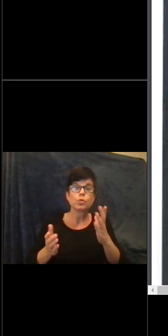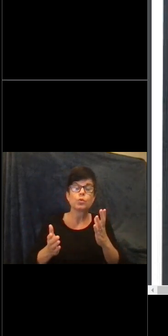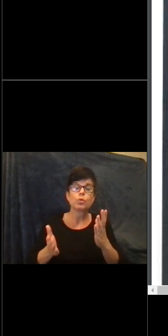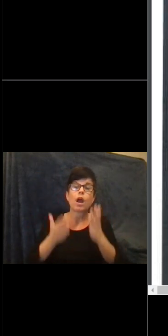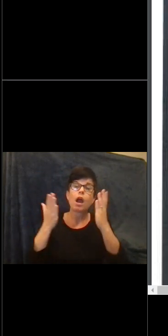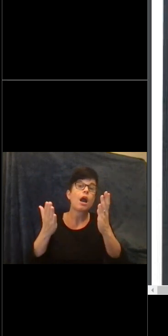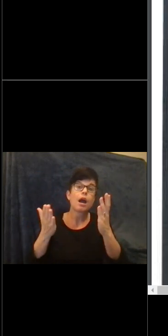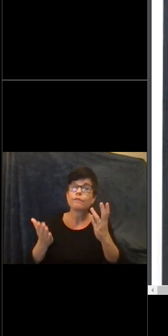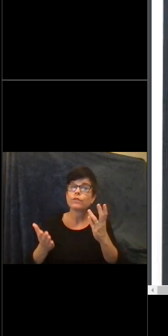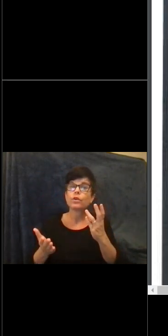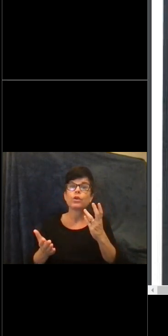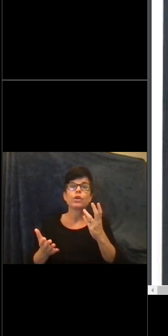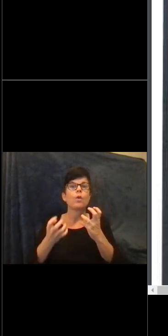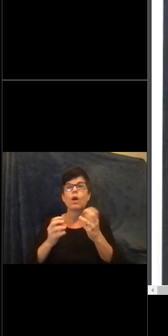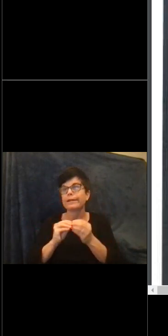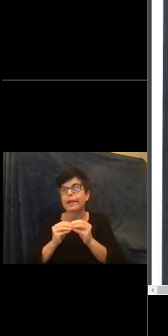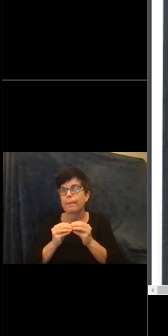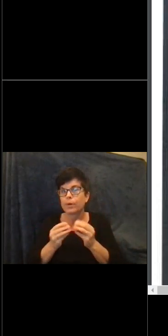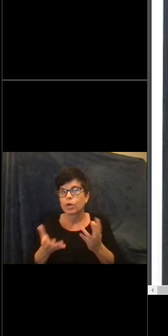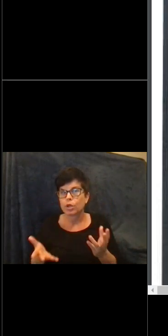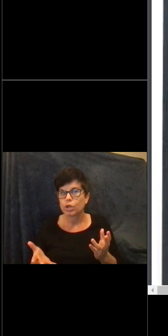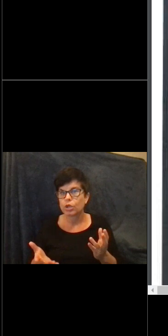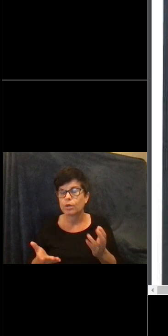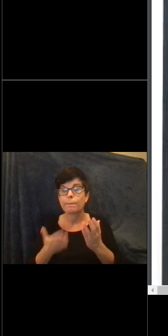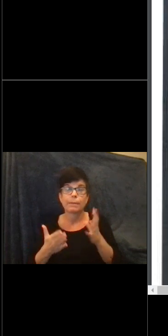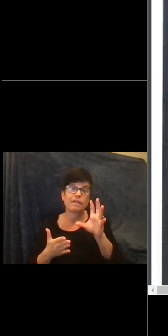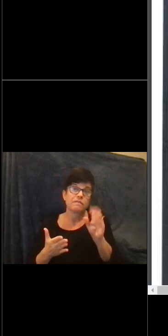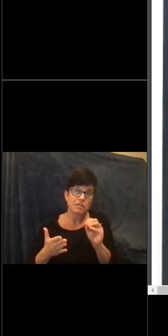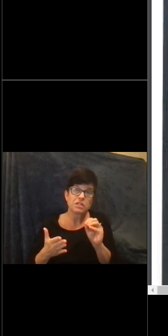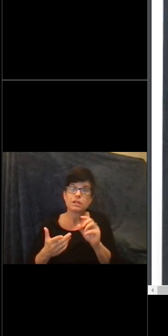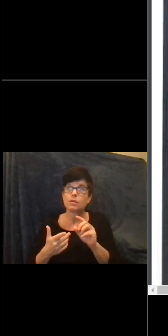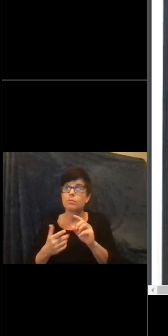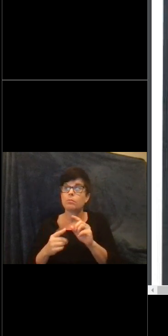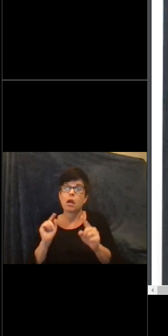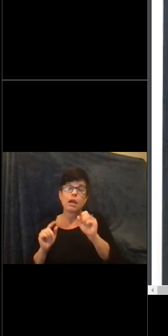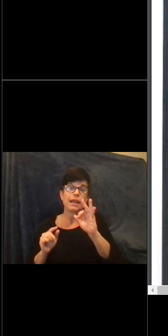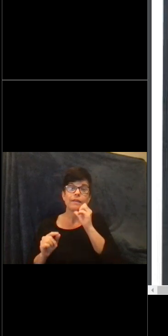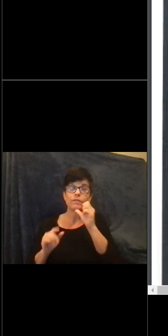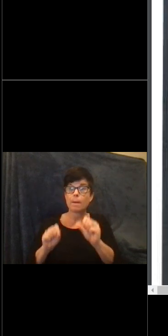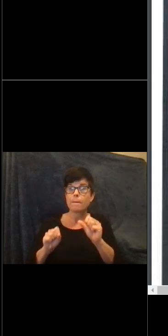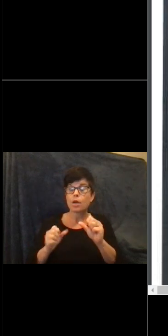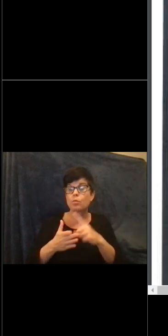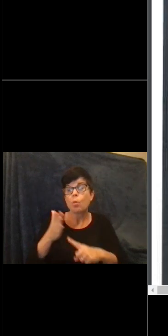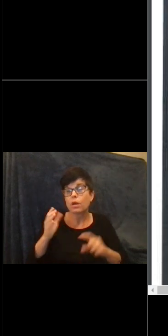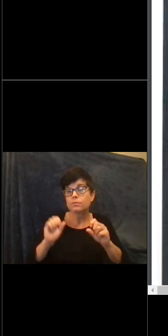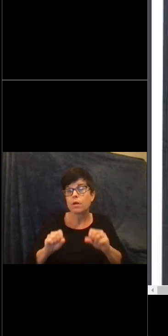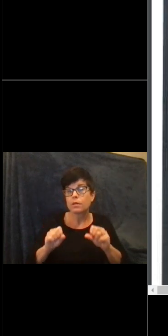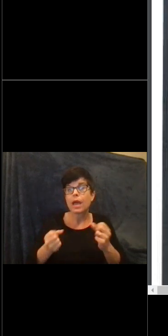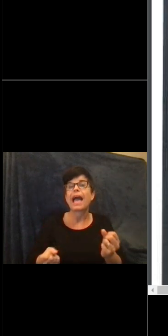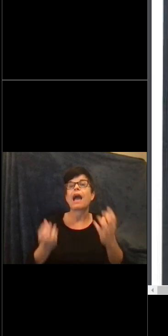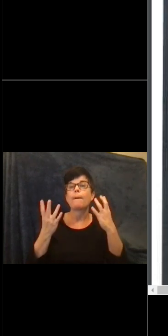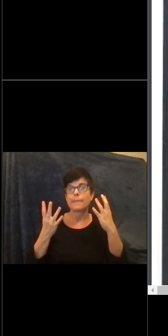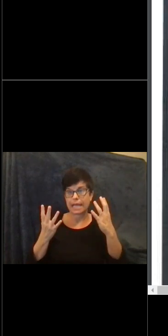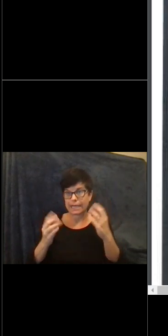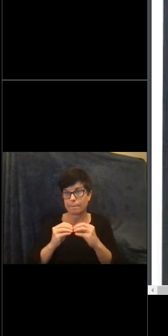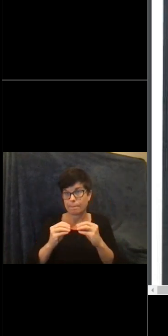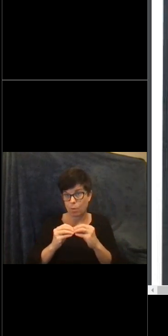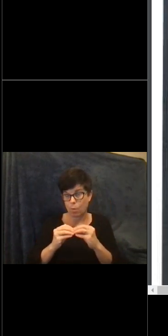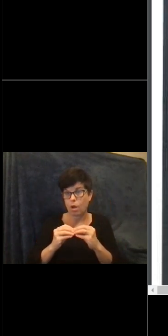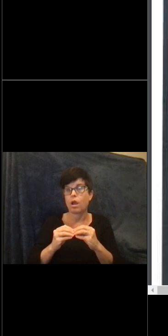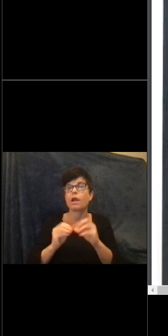like maybe 50 is possible, maybe it isn't, but what is possible from your end to see what public benefit